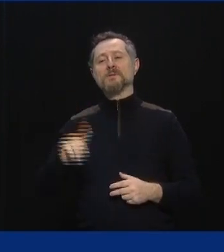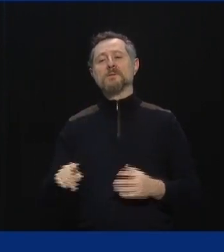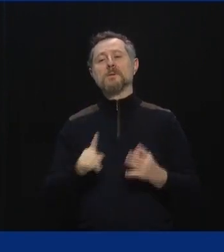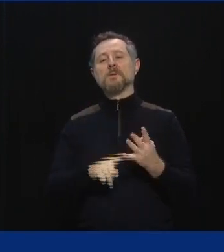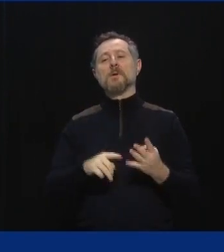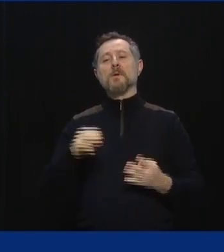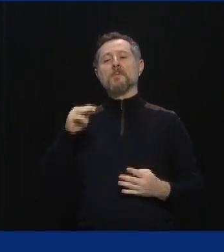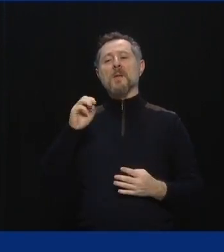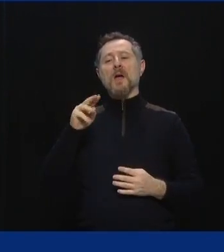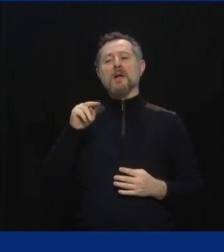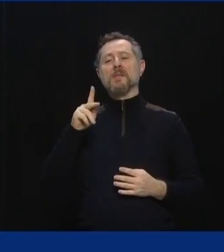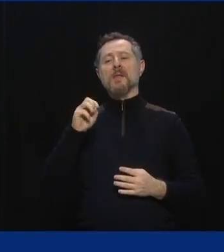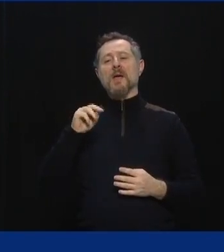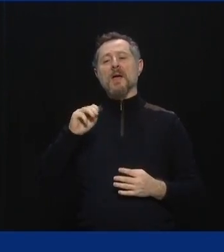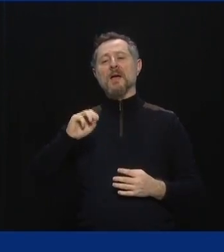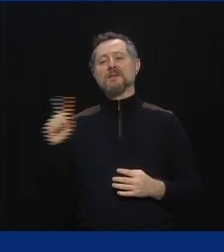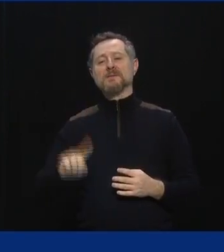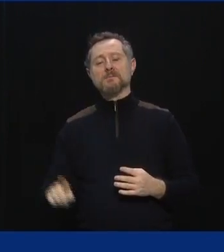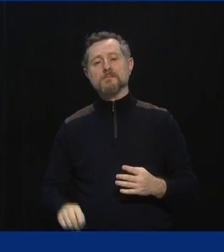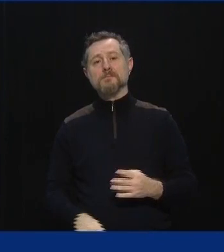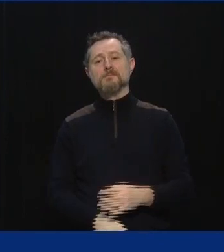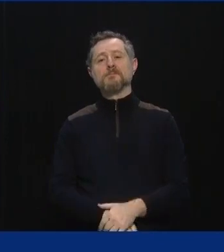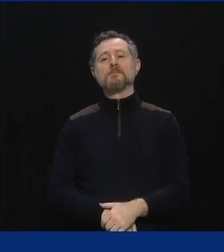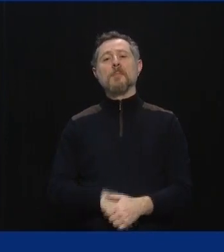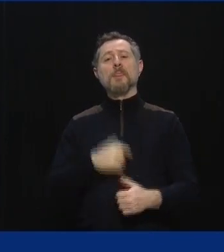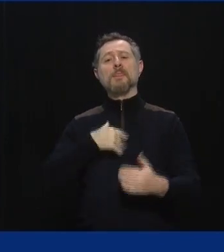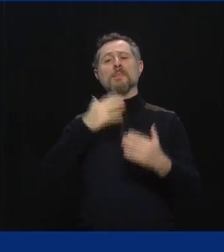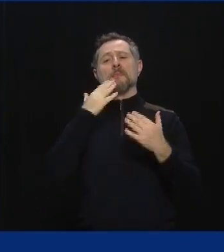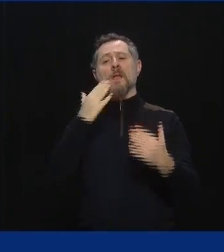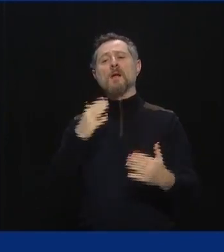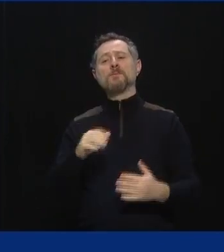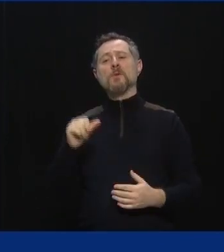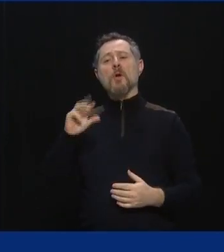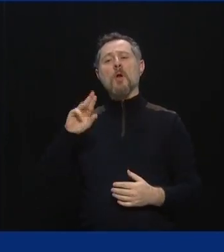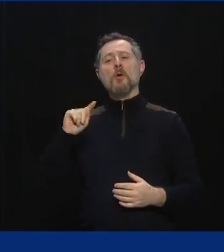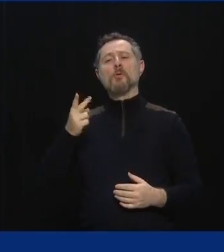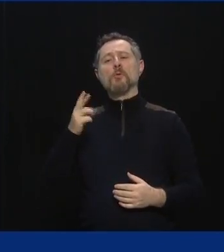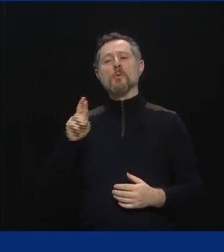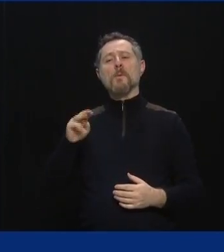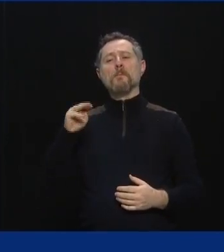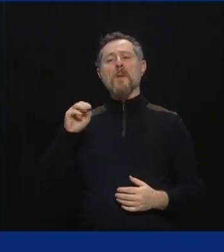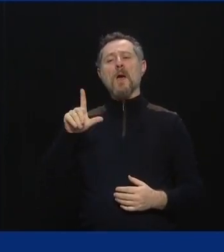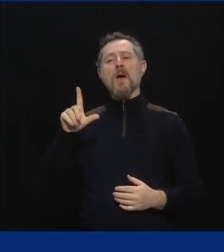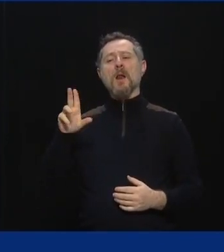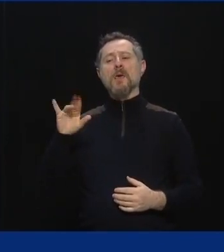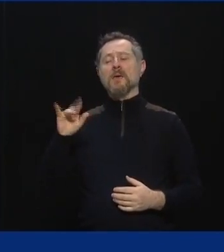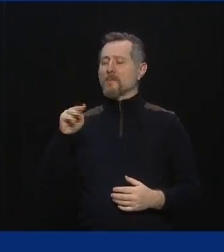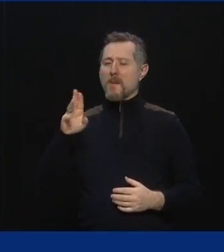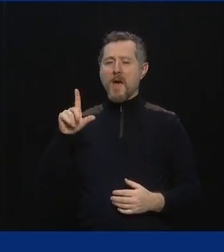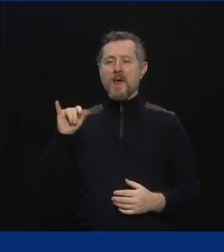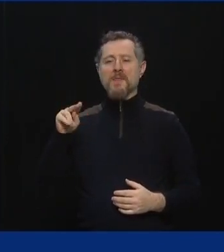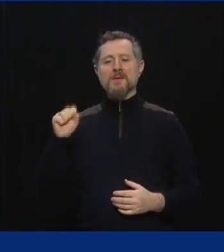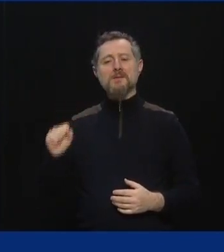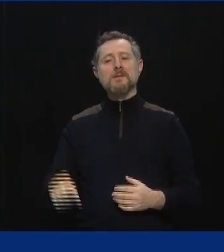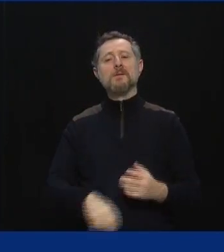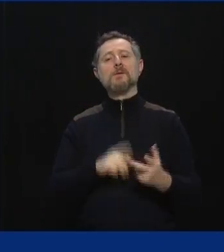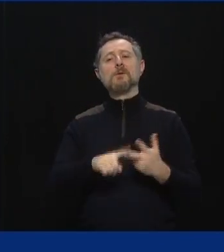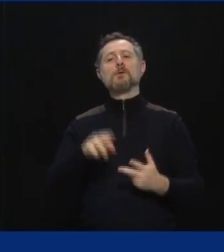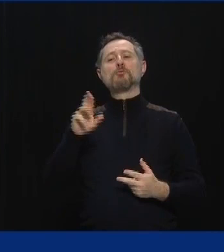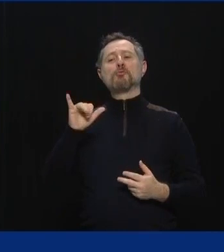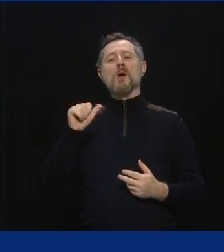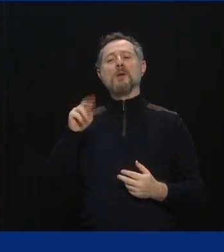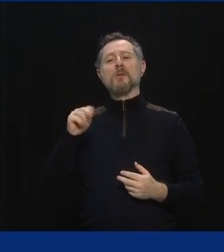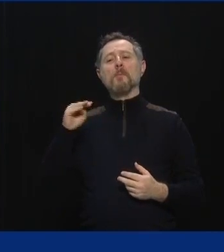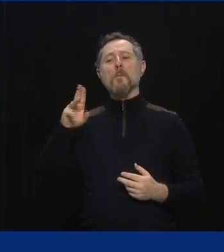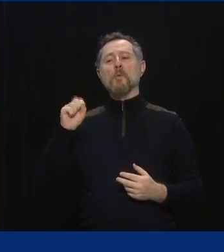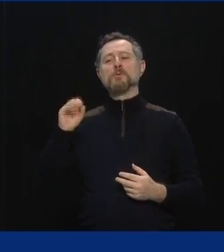coming. I also want to acknowledge Arthur Mullins from the Terminal One Group, along with Ryan Marzullo and our other partners at Delta